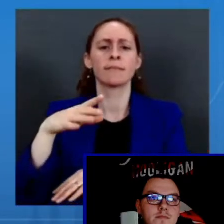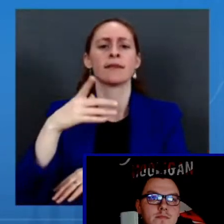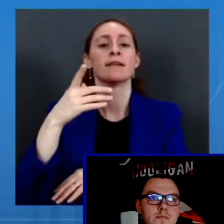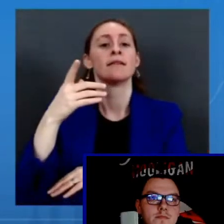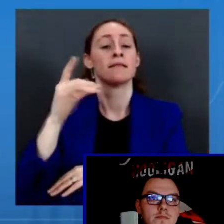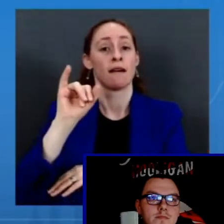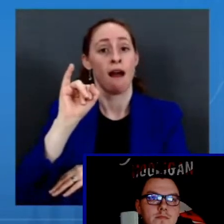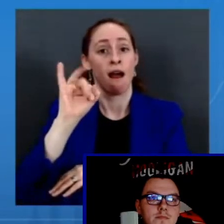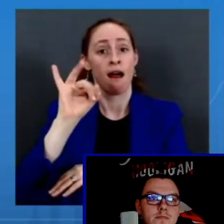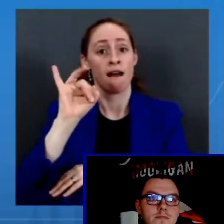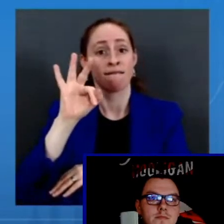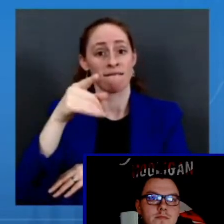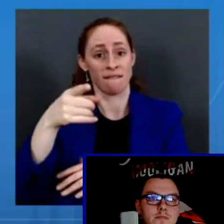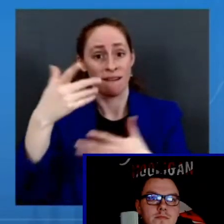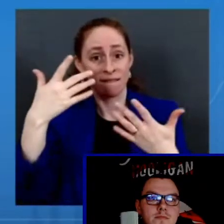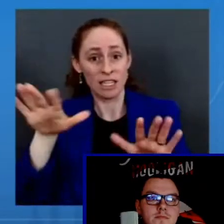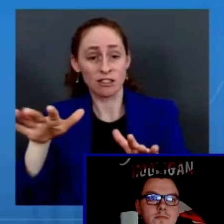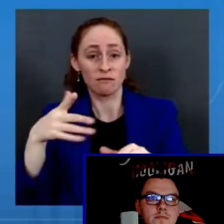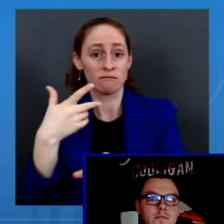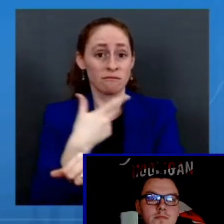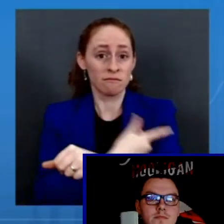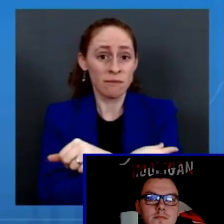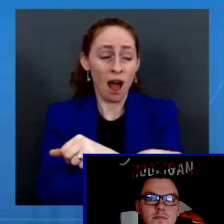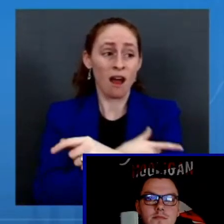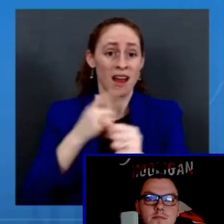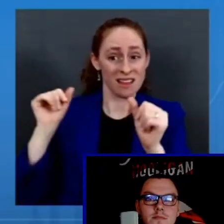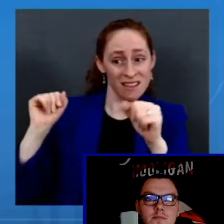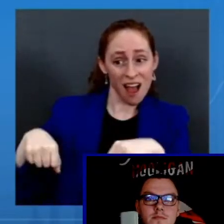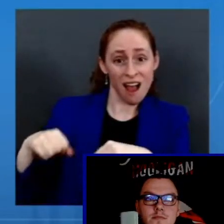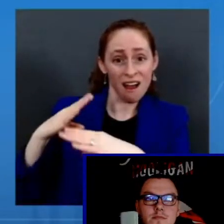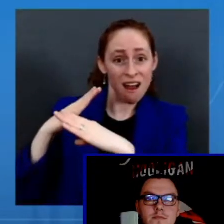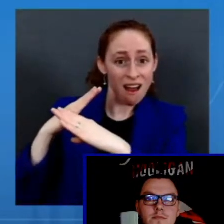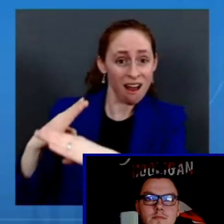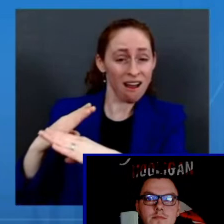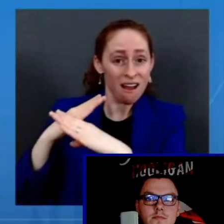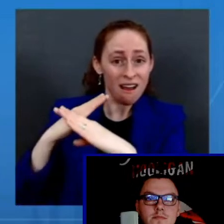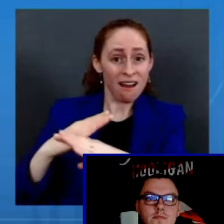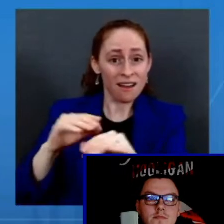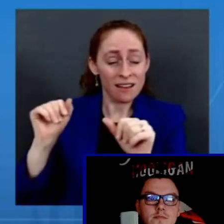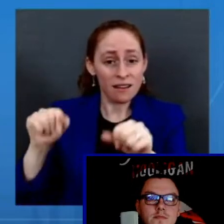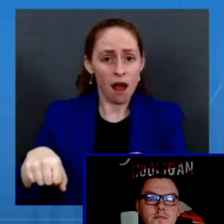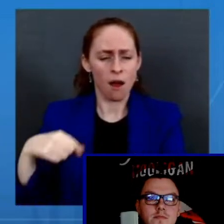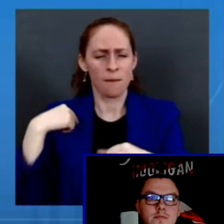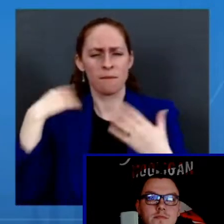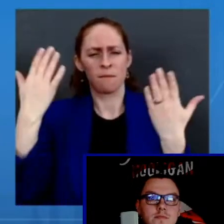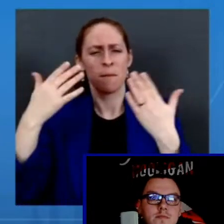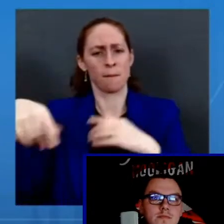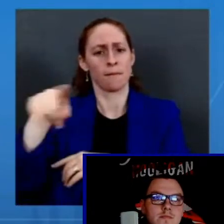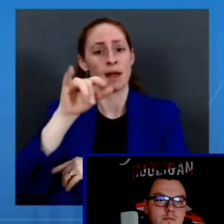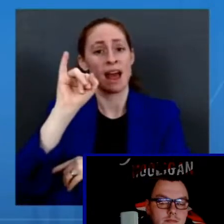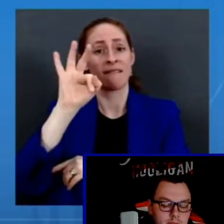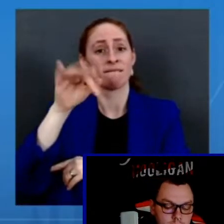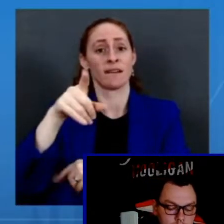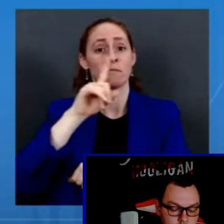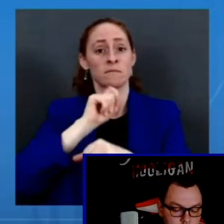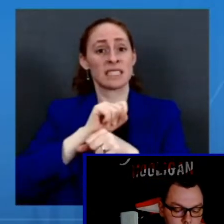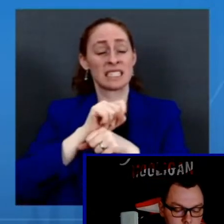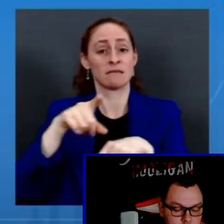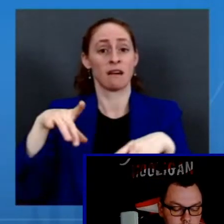relationship between interpreting the relationship between transmissibility and severity, and I'll explain what I mean in a moment. Next